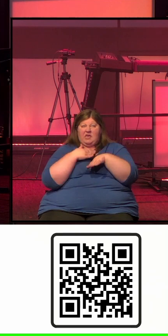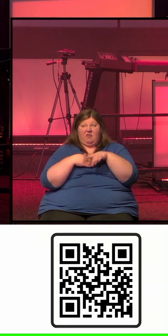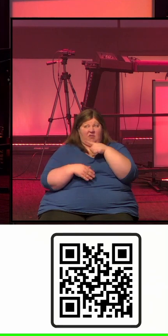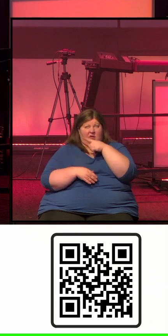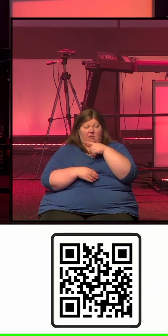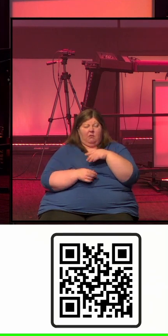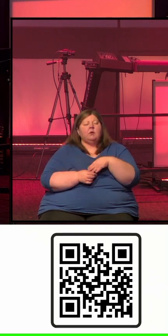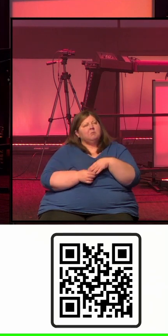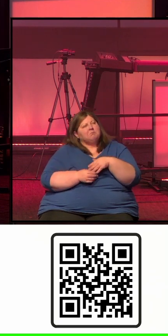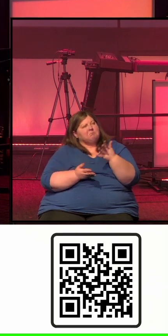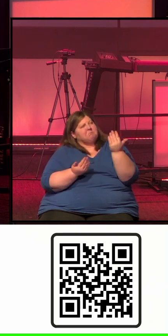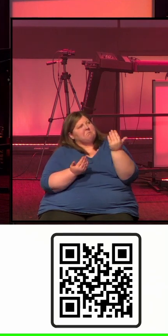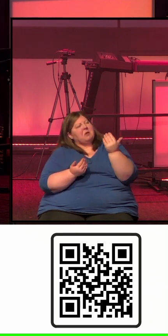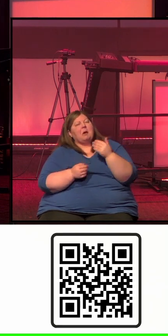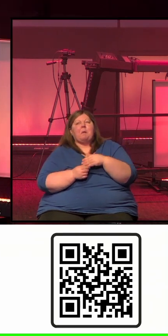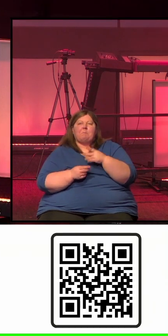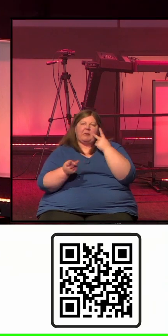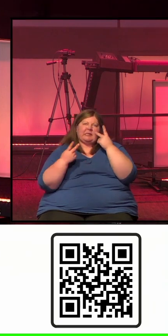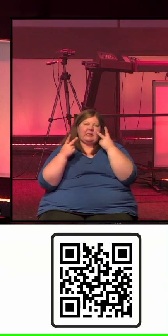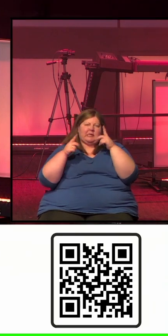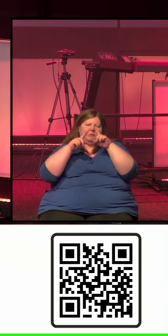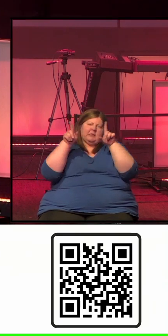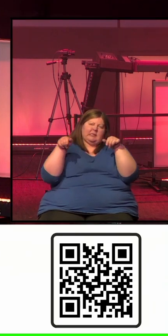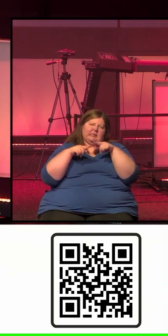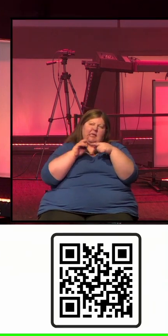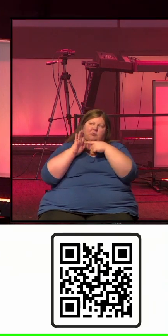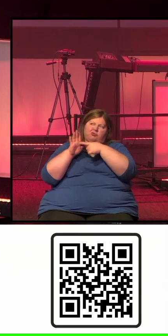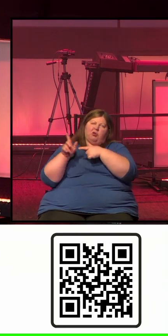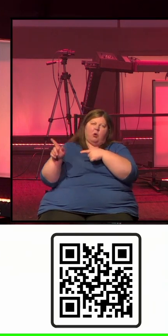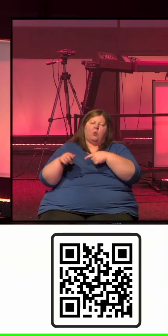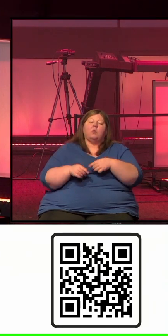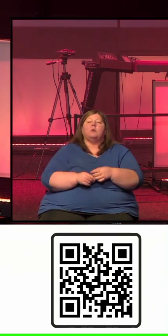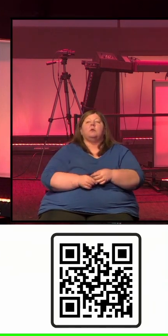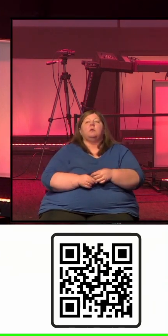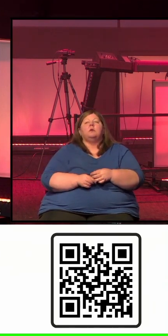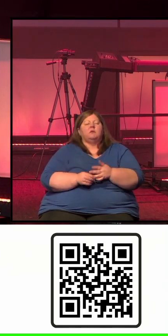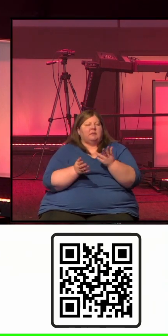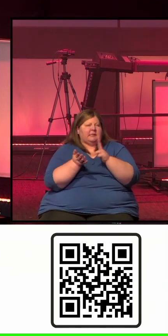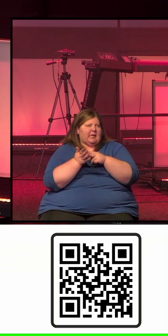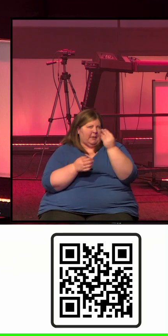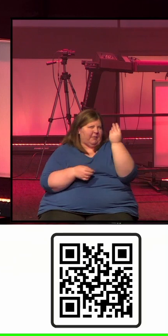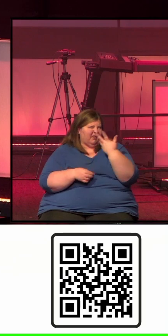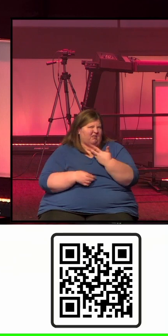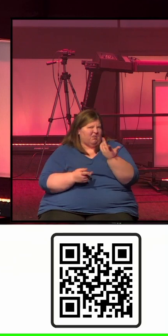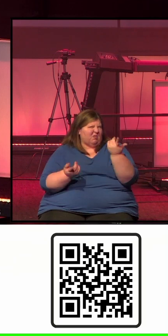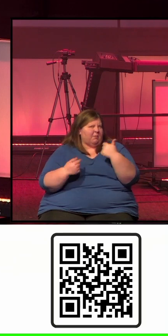I encourage you to come that day. There will be signs. Don't worry. You'll be able to find it. But again, sign up. Let us know